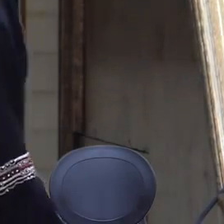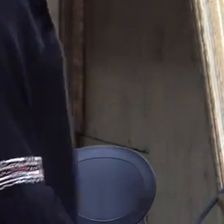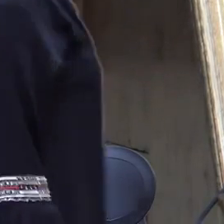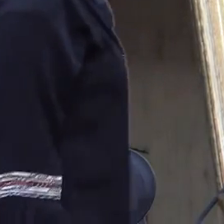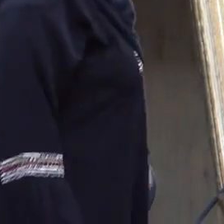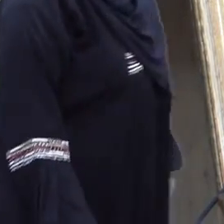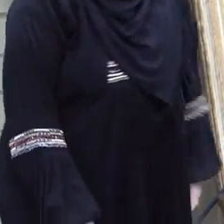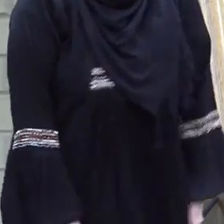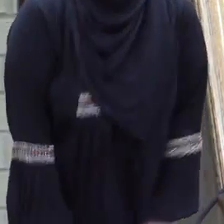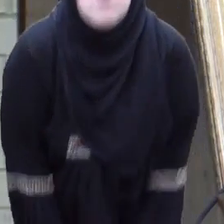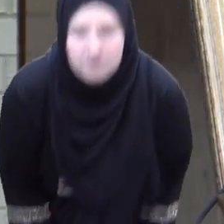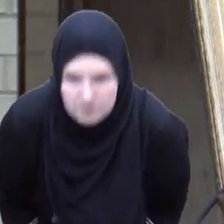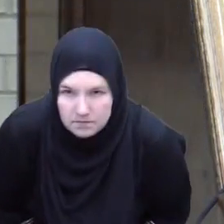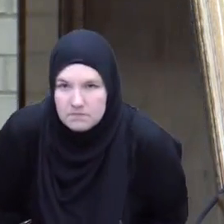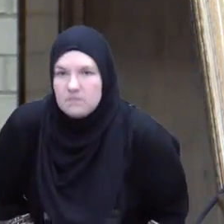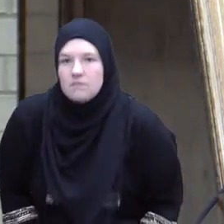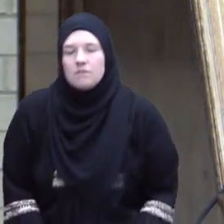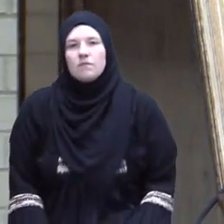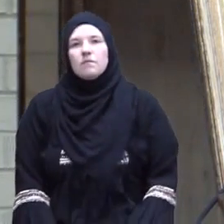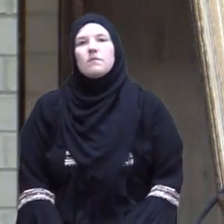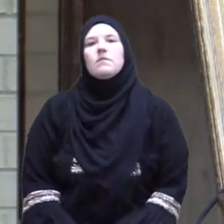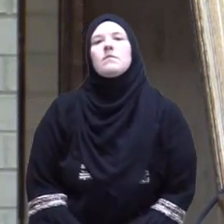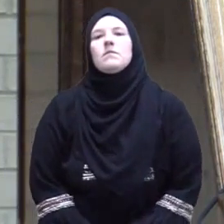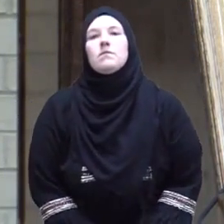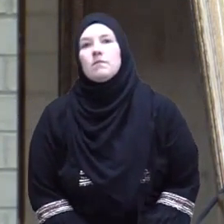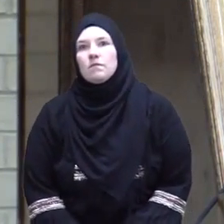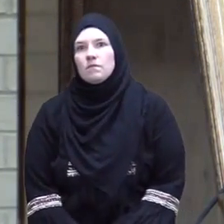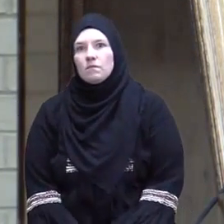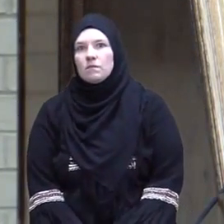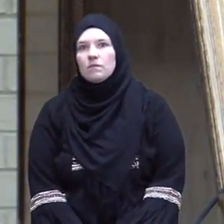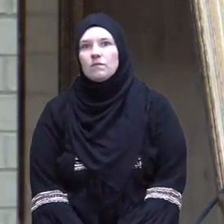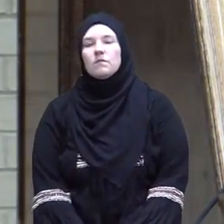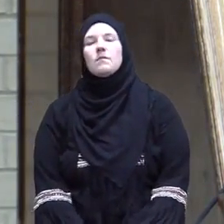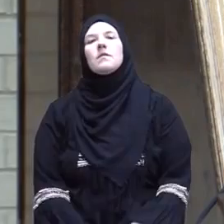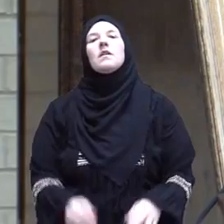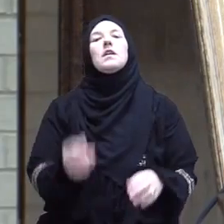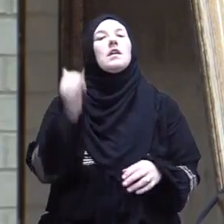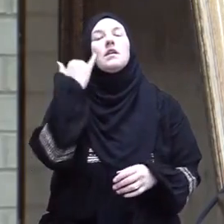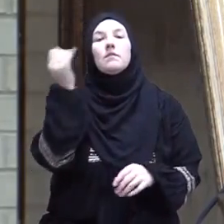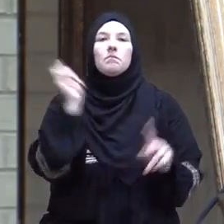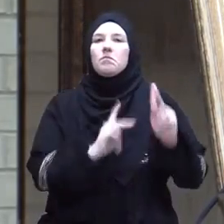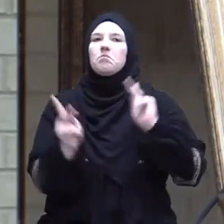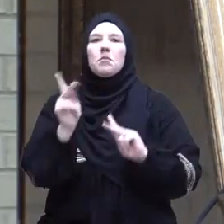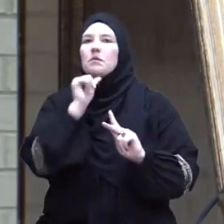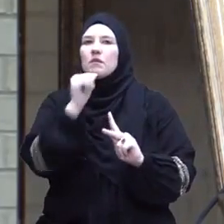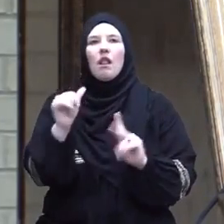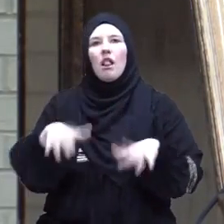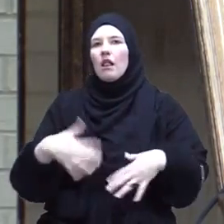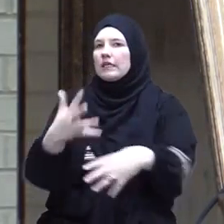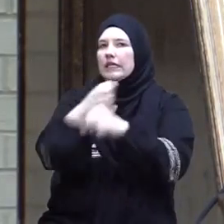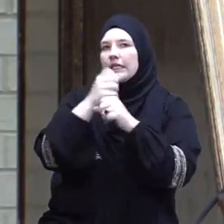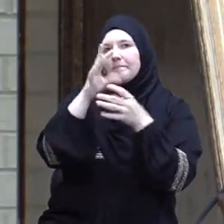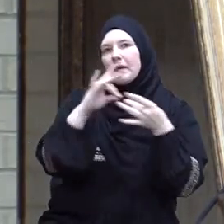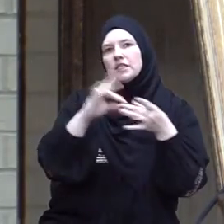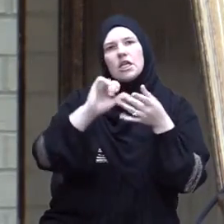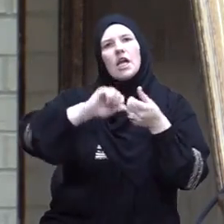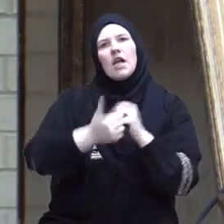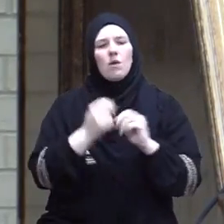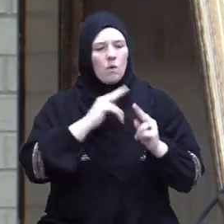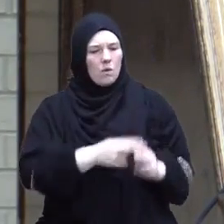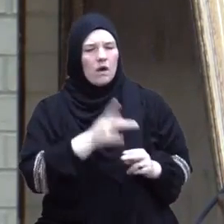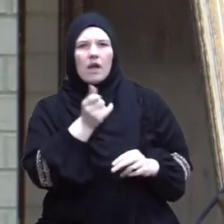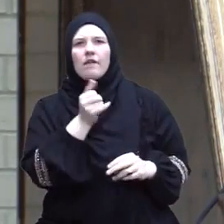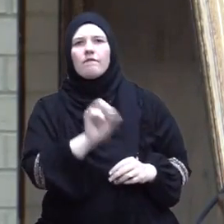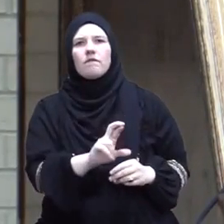Kafaru means they rejected the message. So if they did not get the message, how could they be kafir? What did